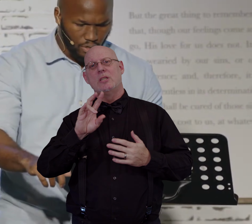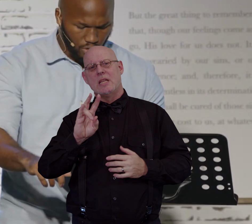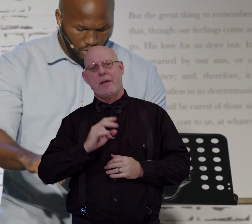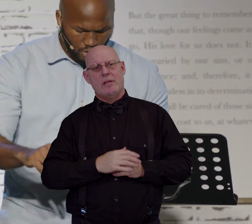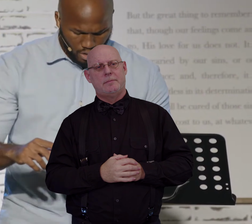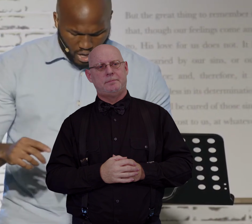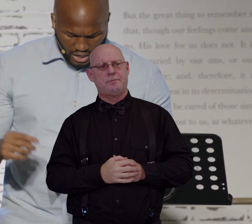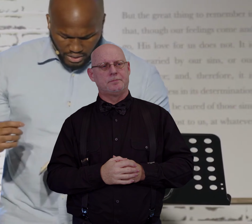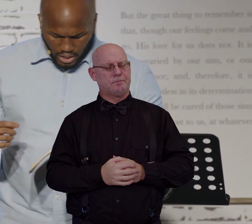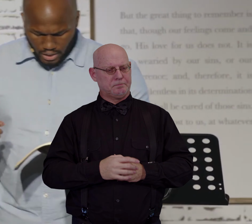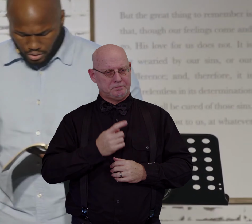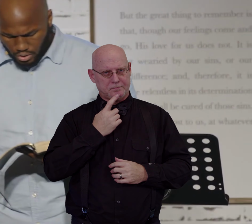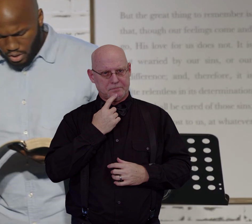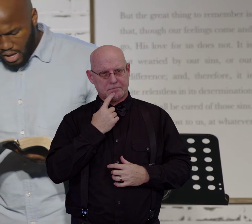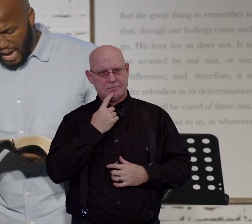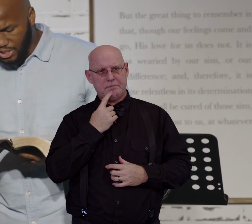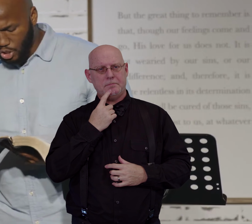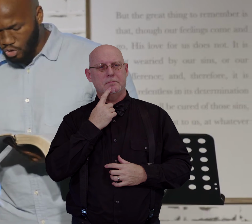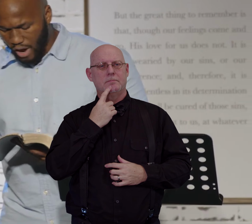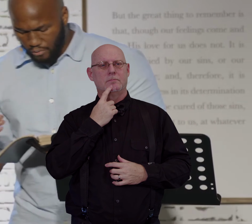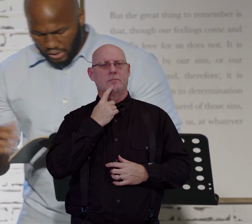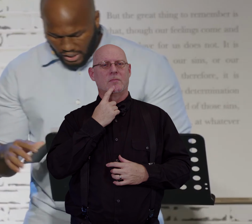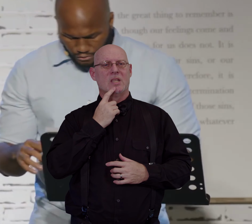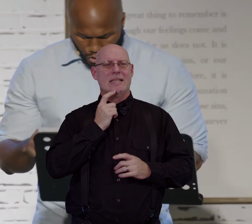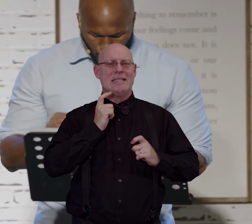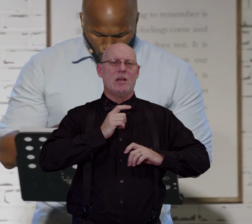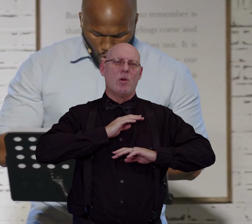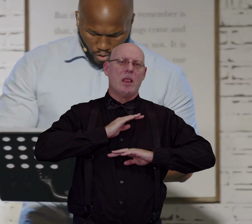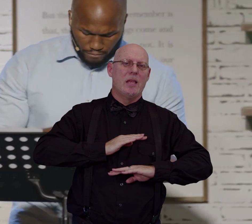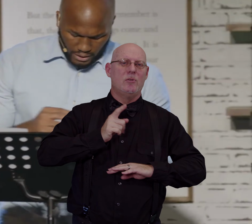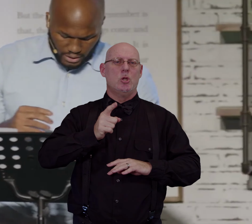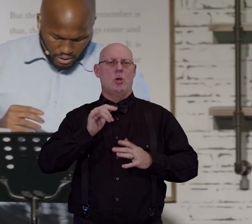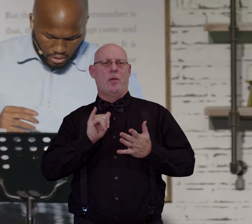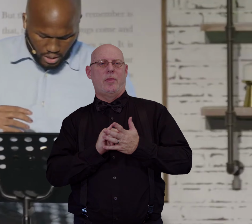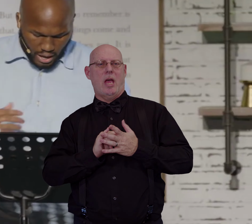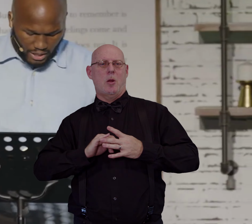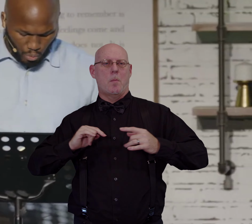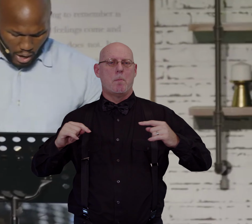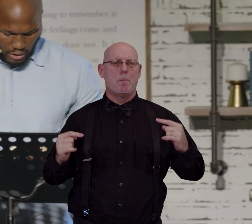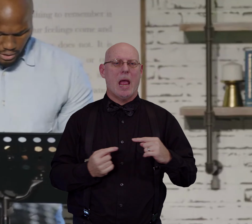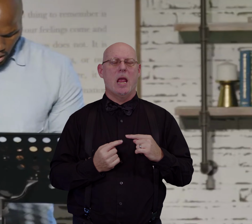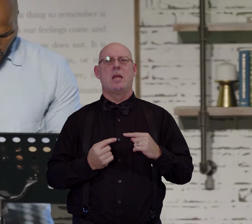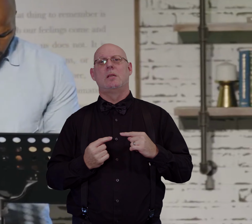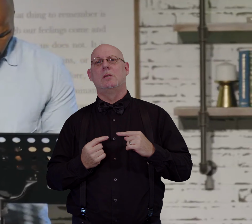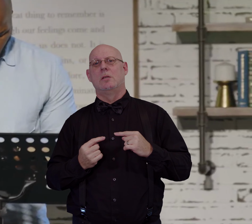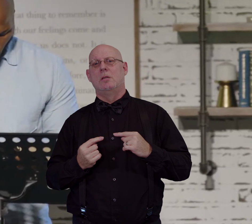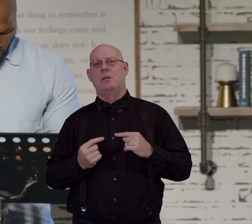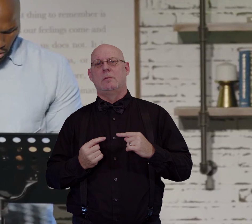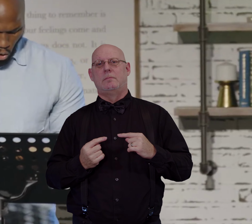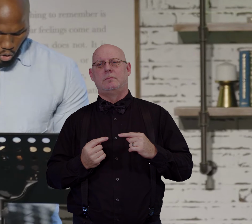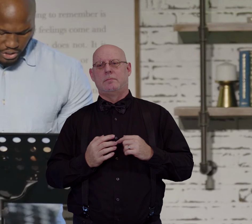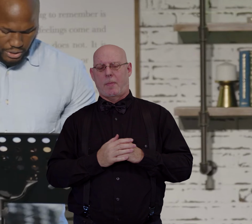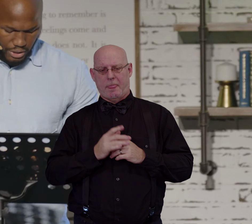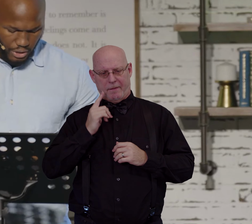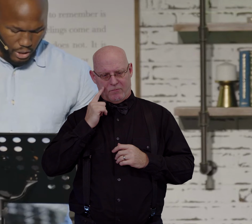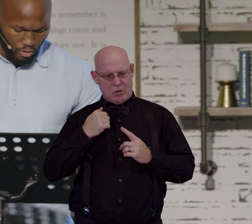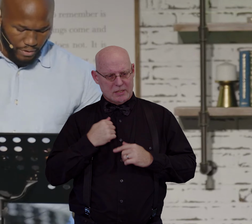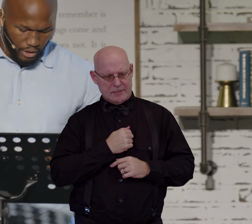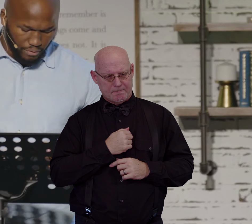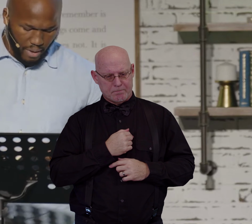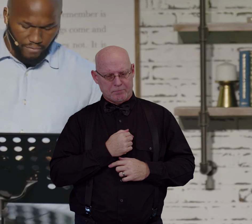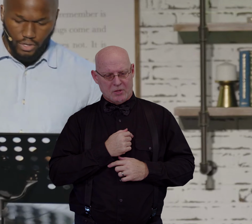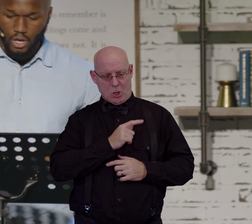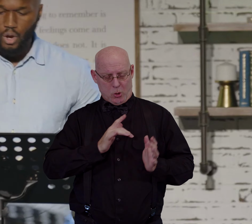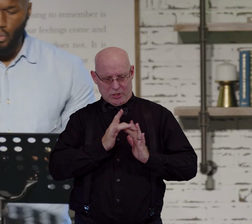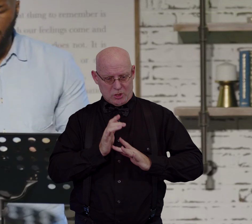7, and he says, and to grant relief to you who are afflicted as well as to us when the Lord Jesus is